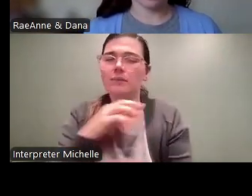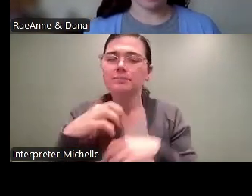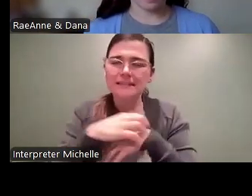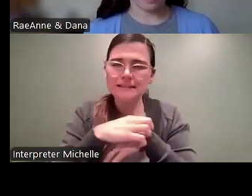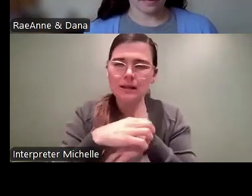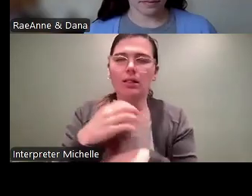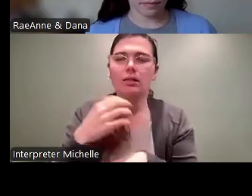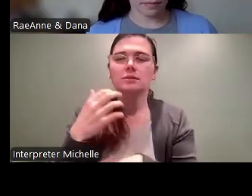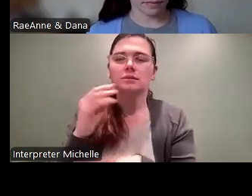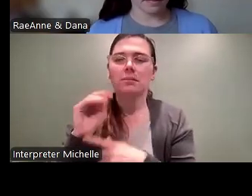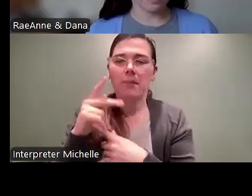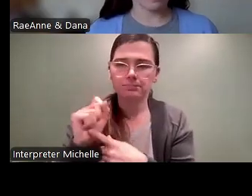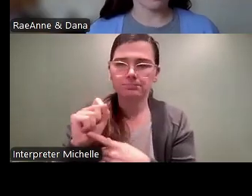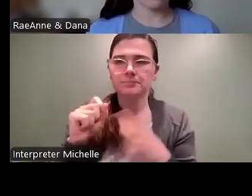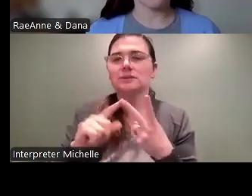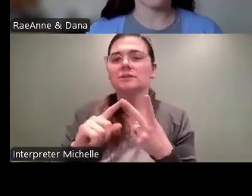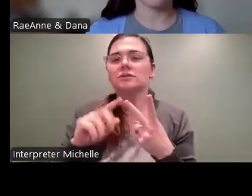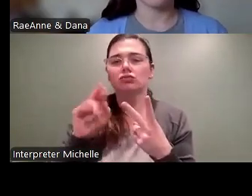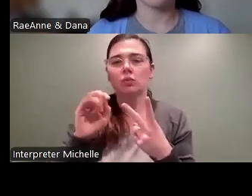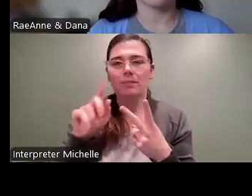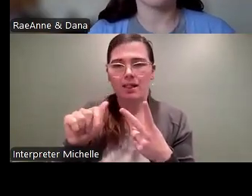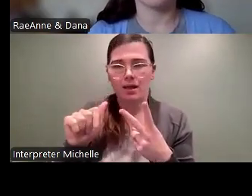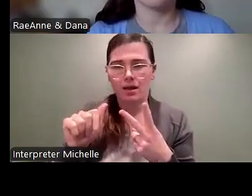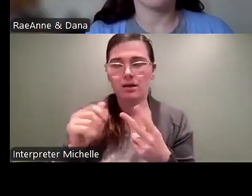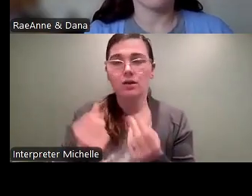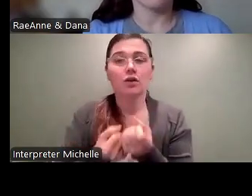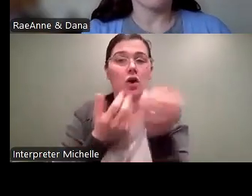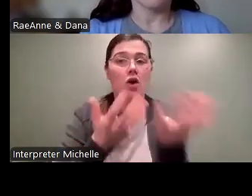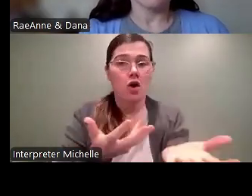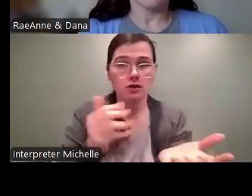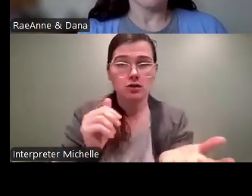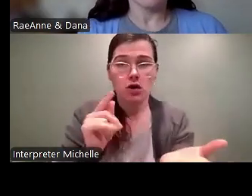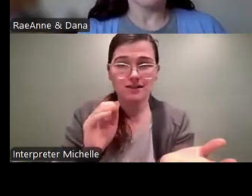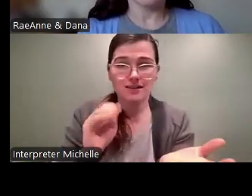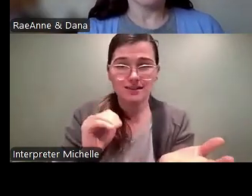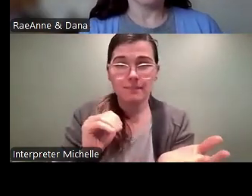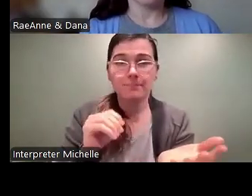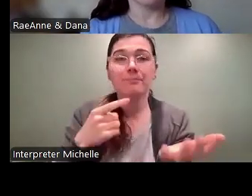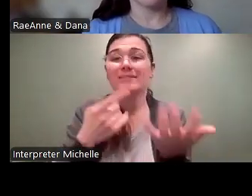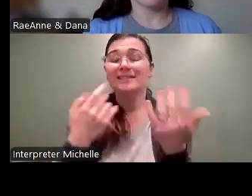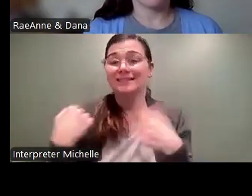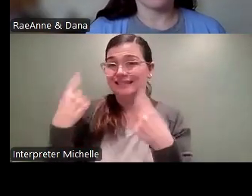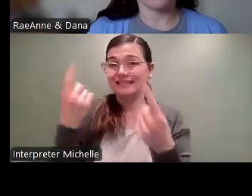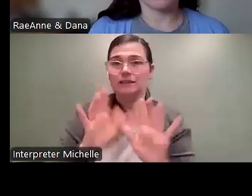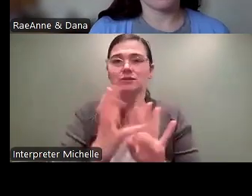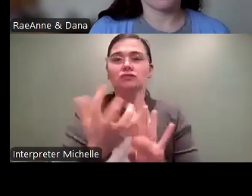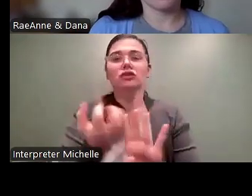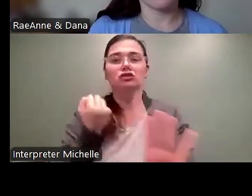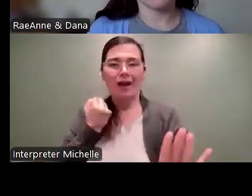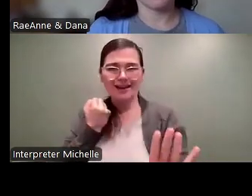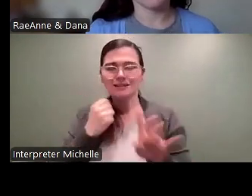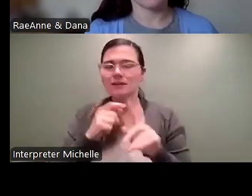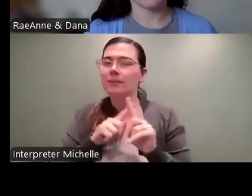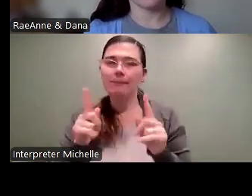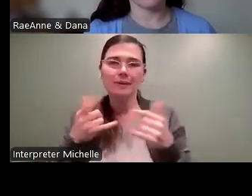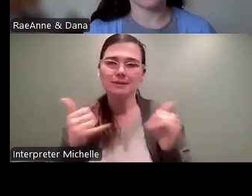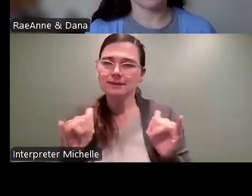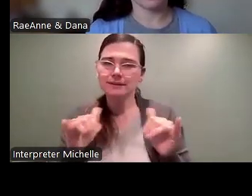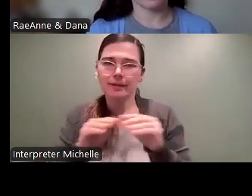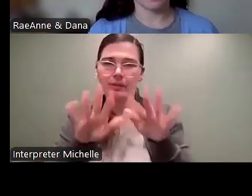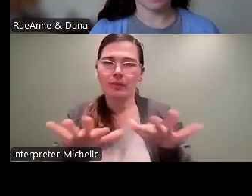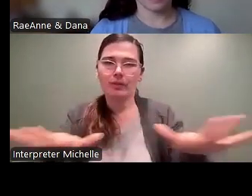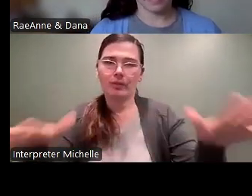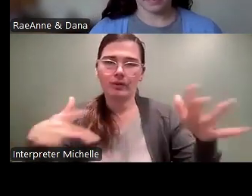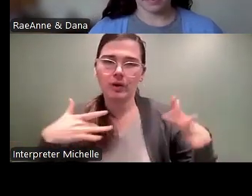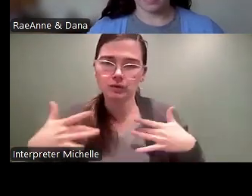caused autism. It has since been retracted, but has unfortunately led to that concern with many different vaccines. And last but